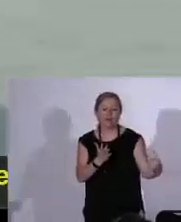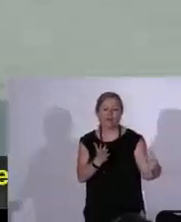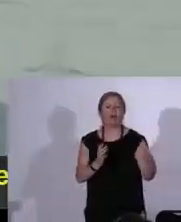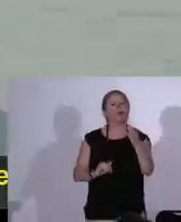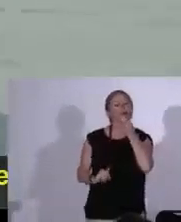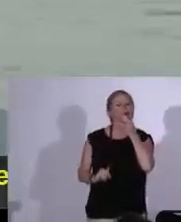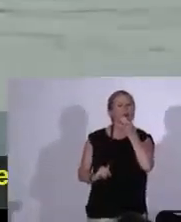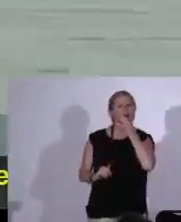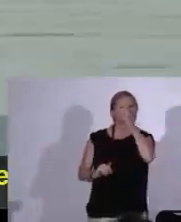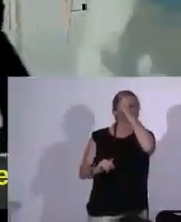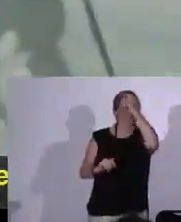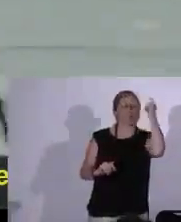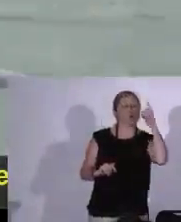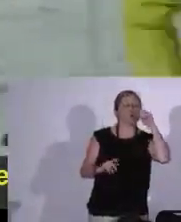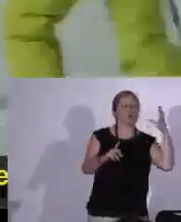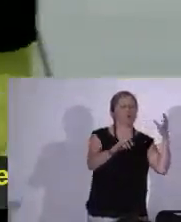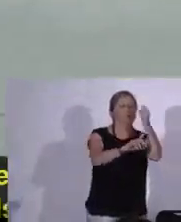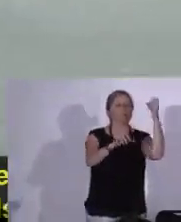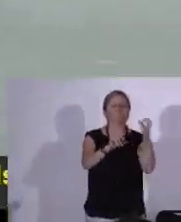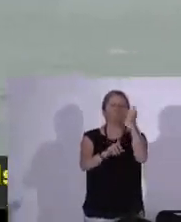yourself, then you feel even more ecstatic.